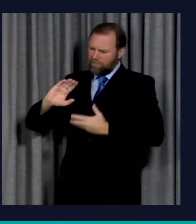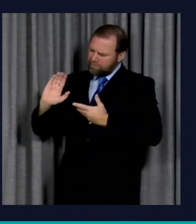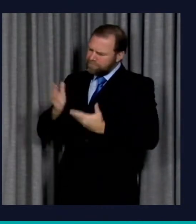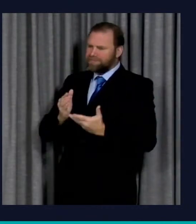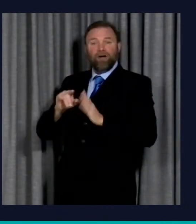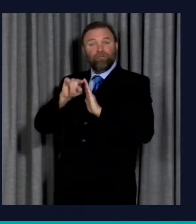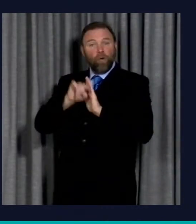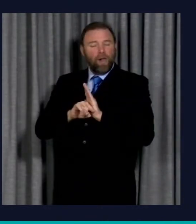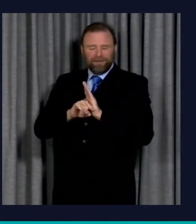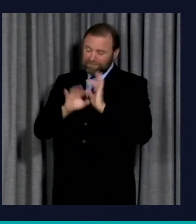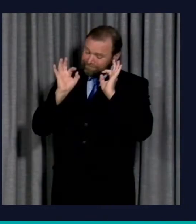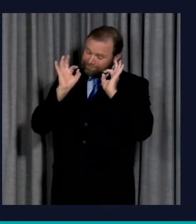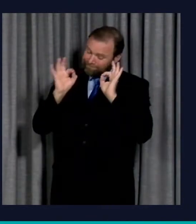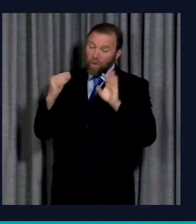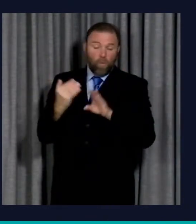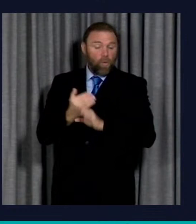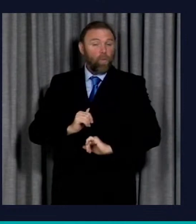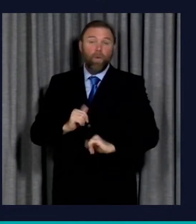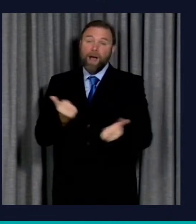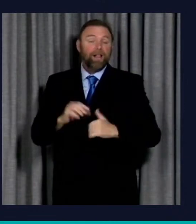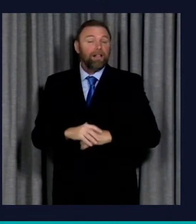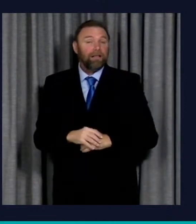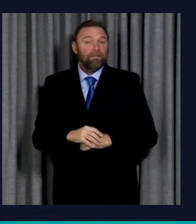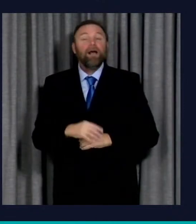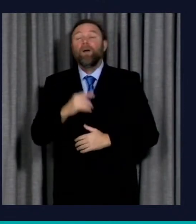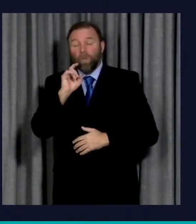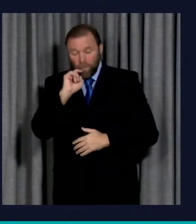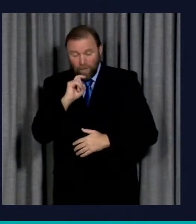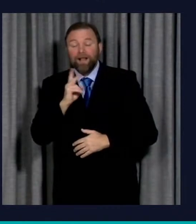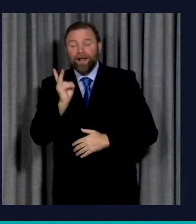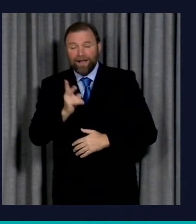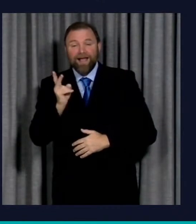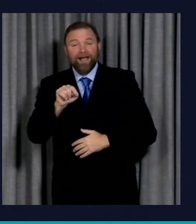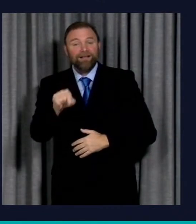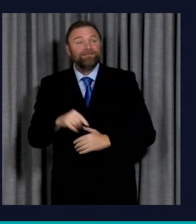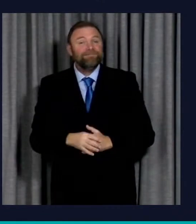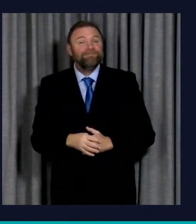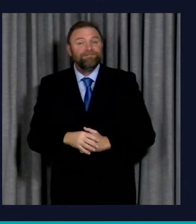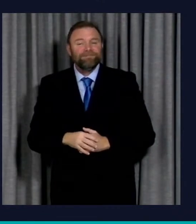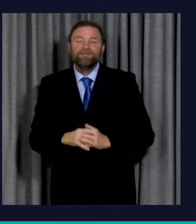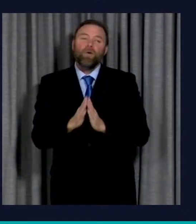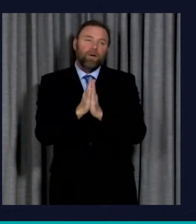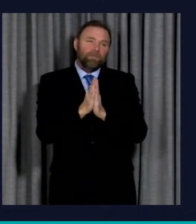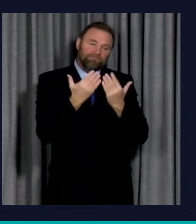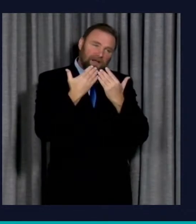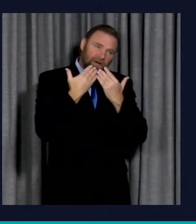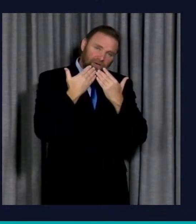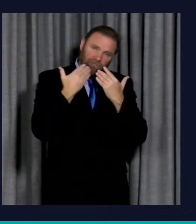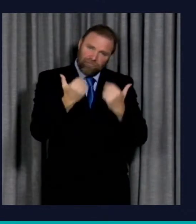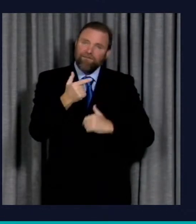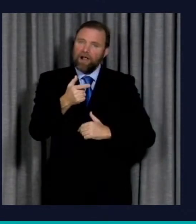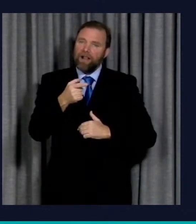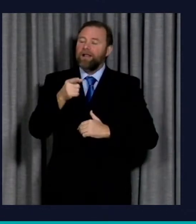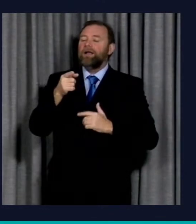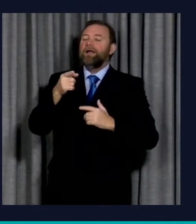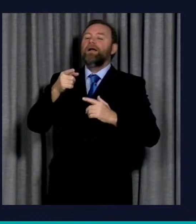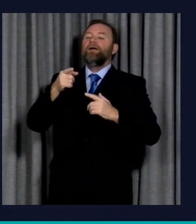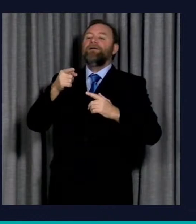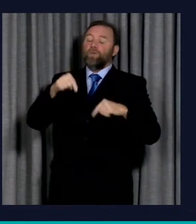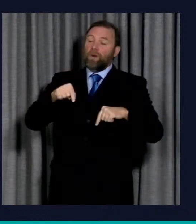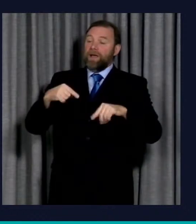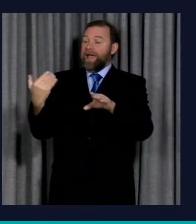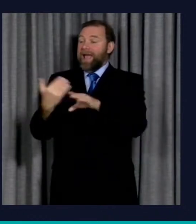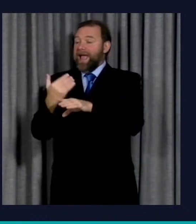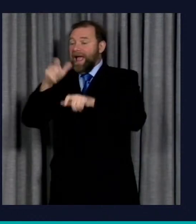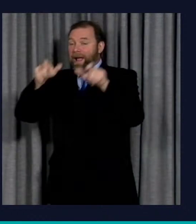worked very well. They will work very well again, and I'm very grateful to the employer organisations,